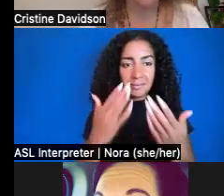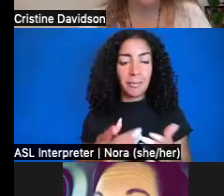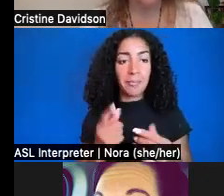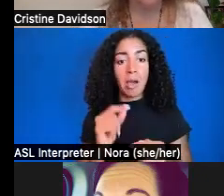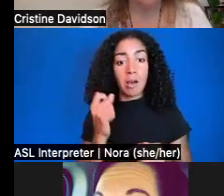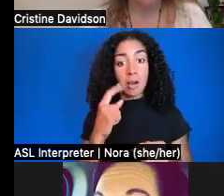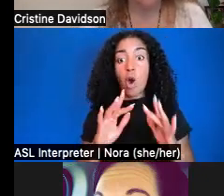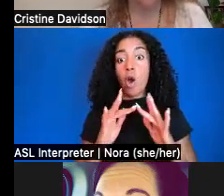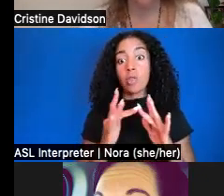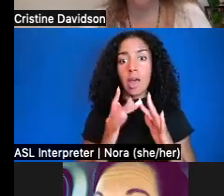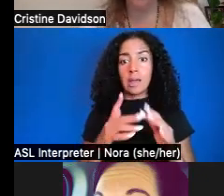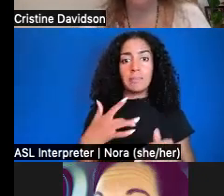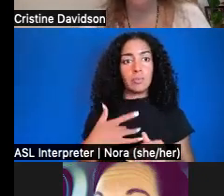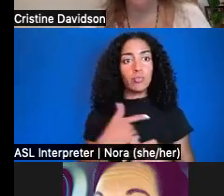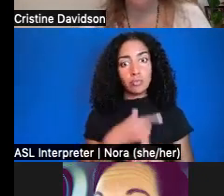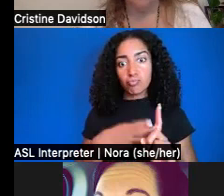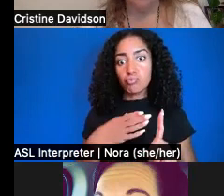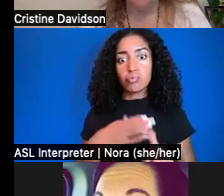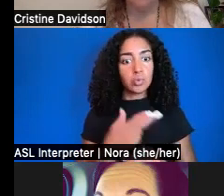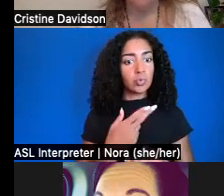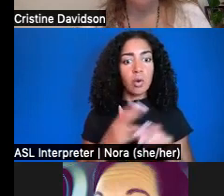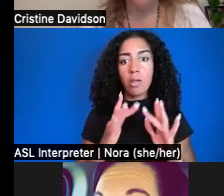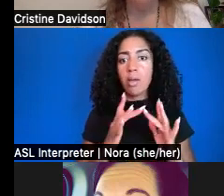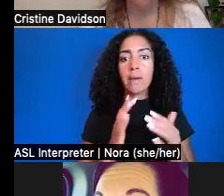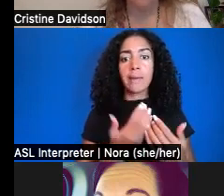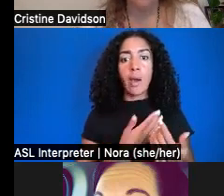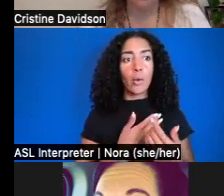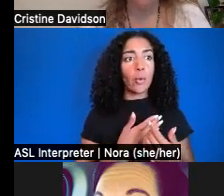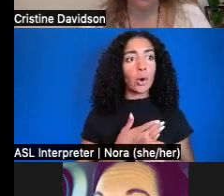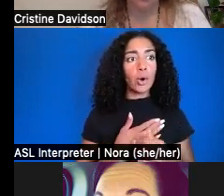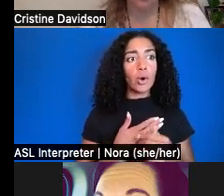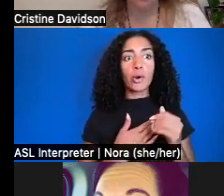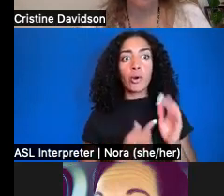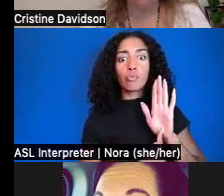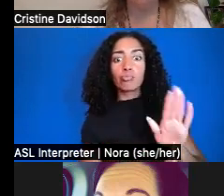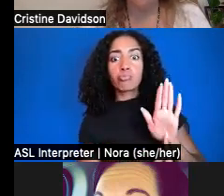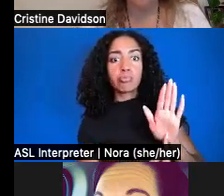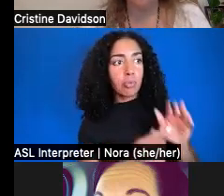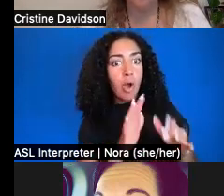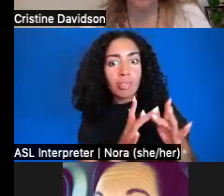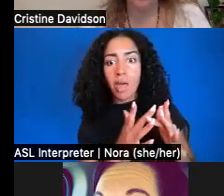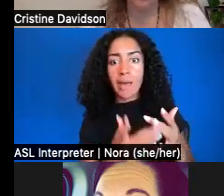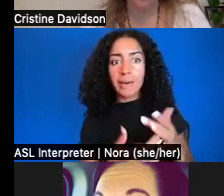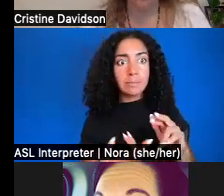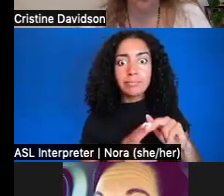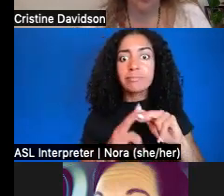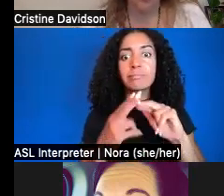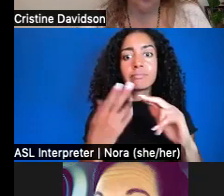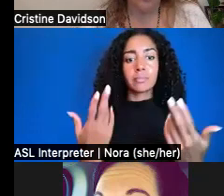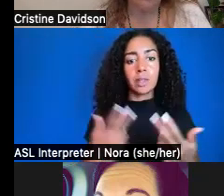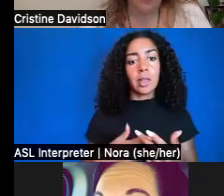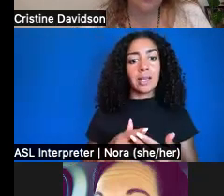constant, it's consistent, it's growing. And of course, it's ever changing and evolving. And